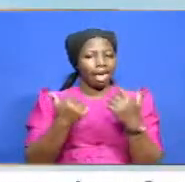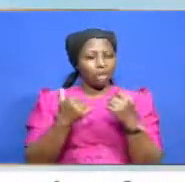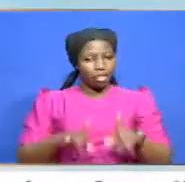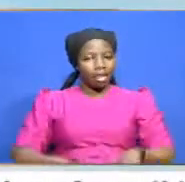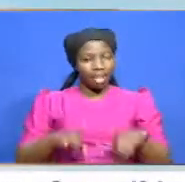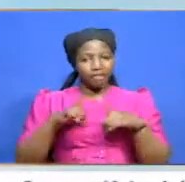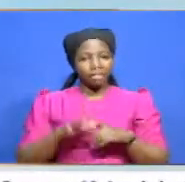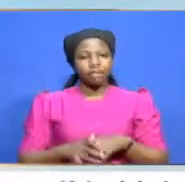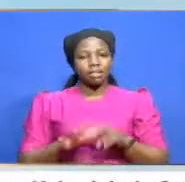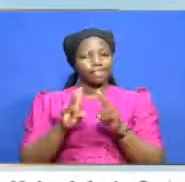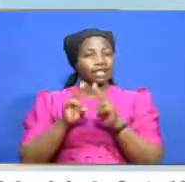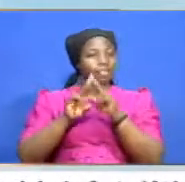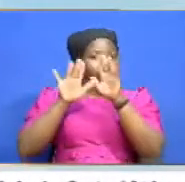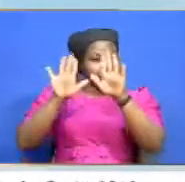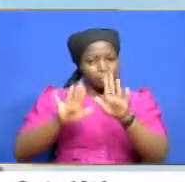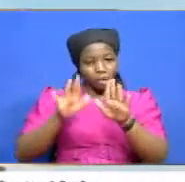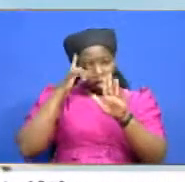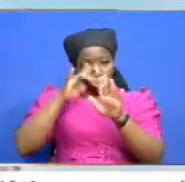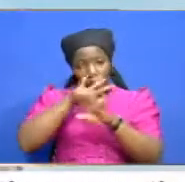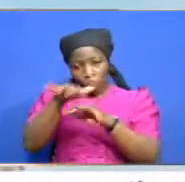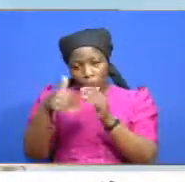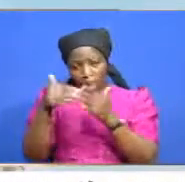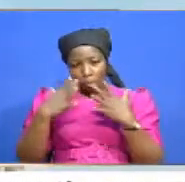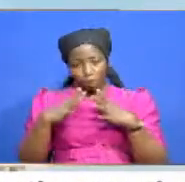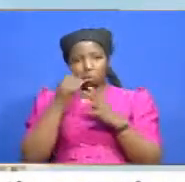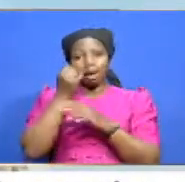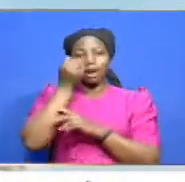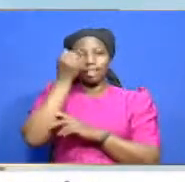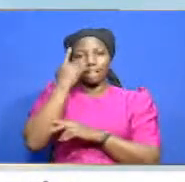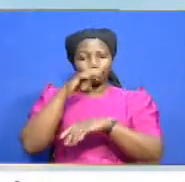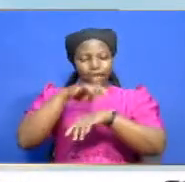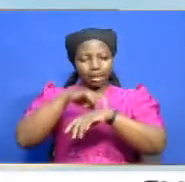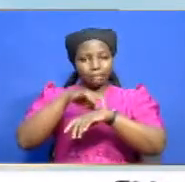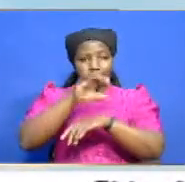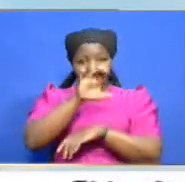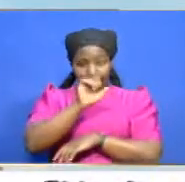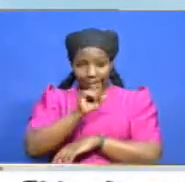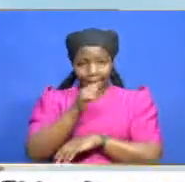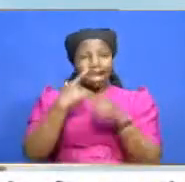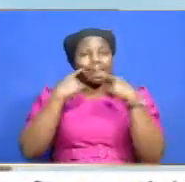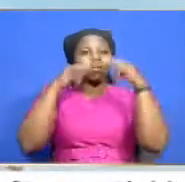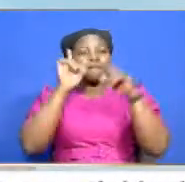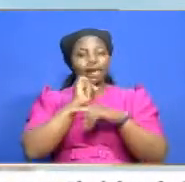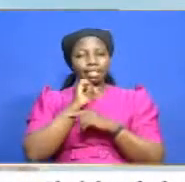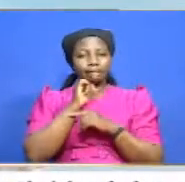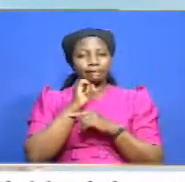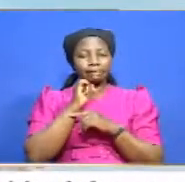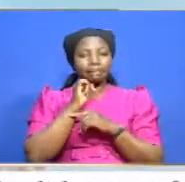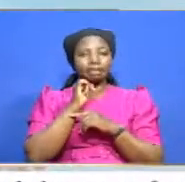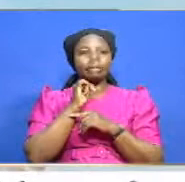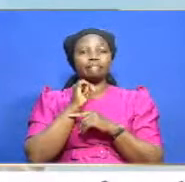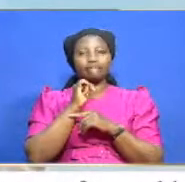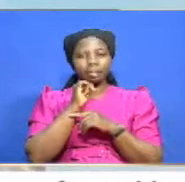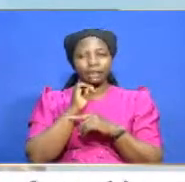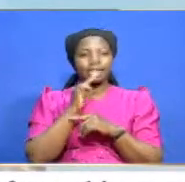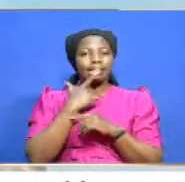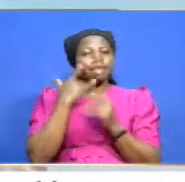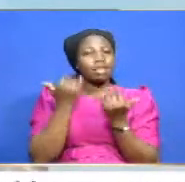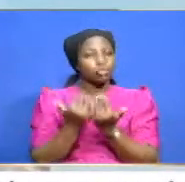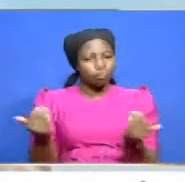important for everyone to understand that, as the cabinet secretary said, that the children are